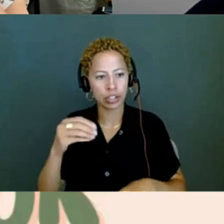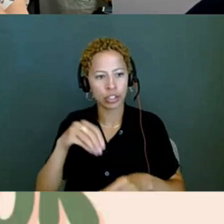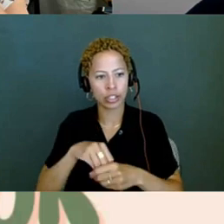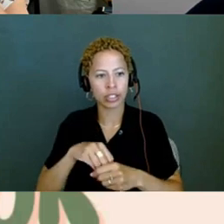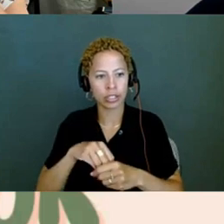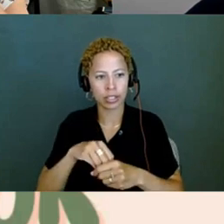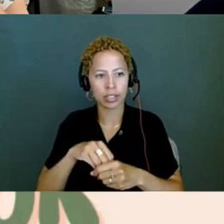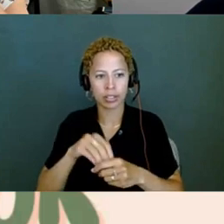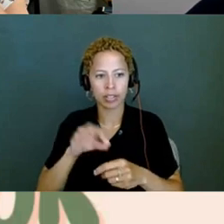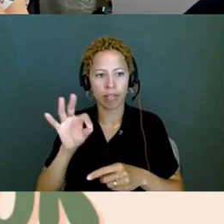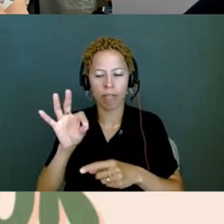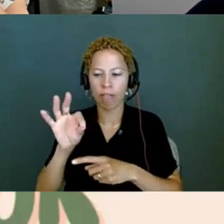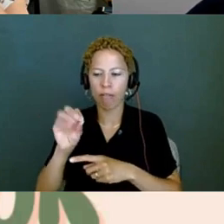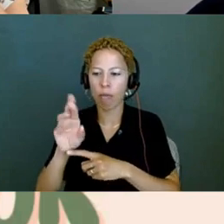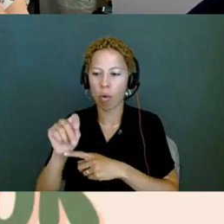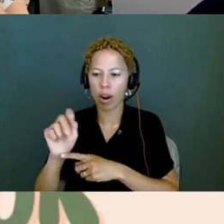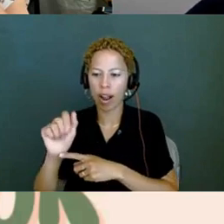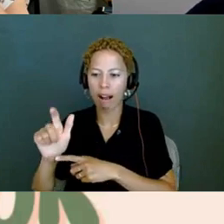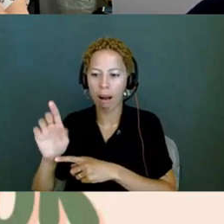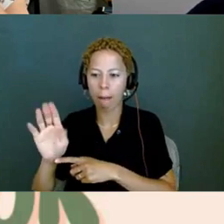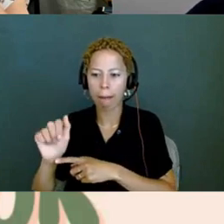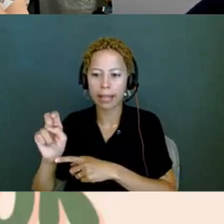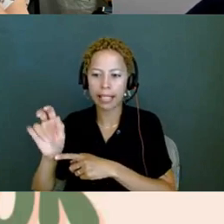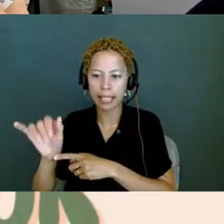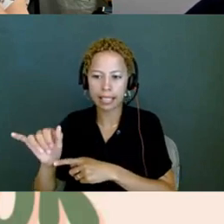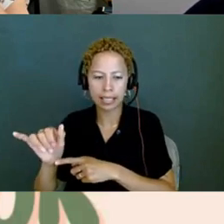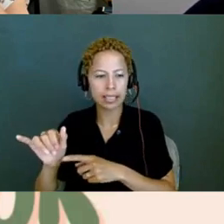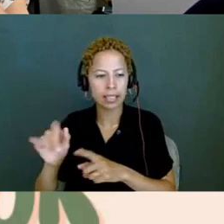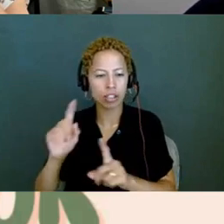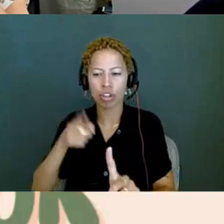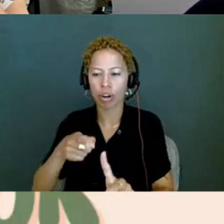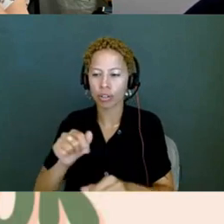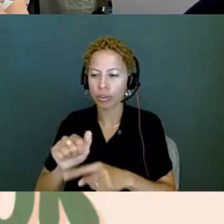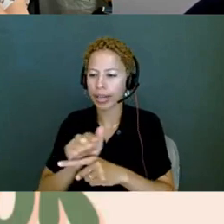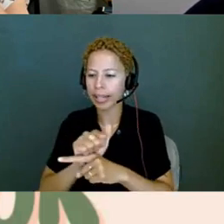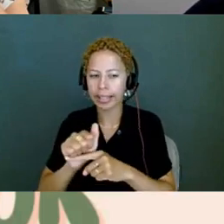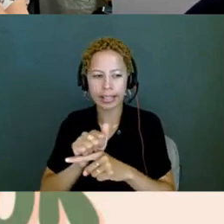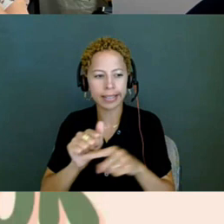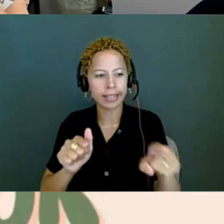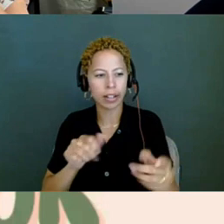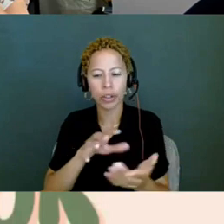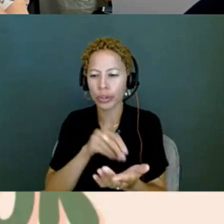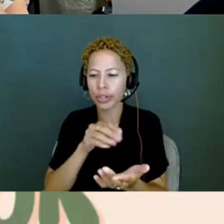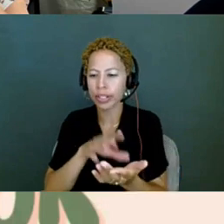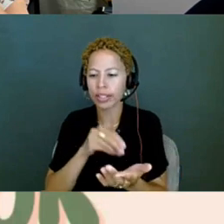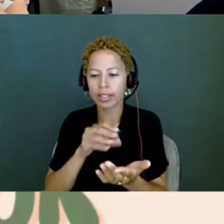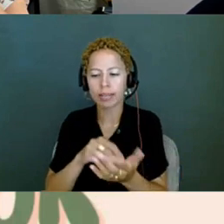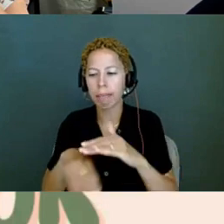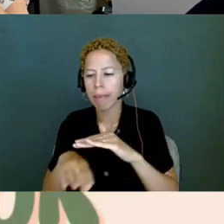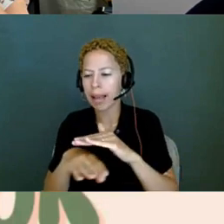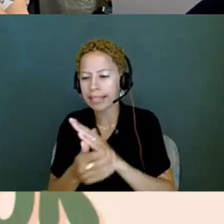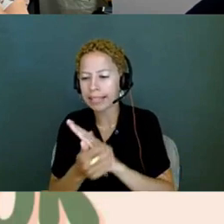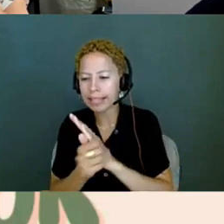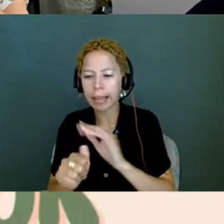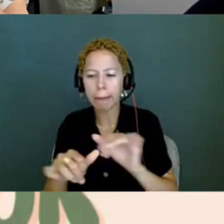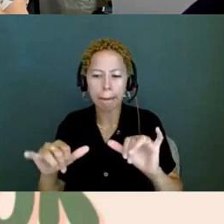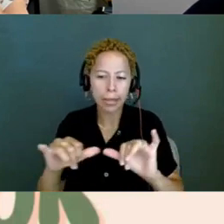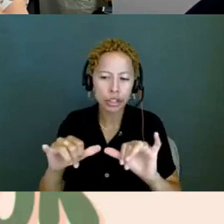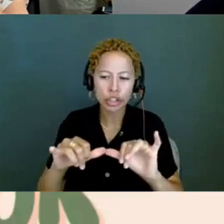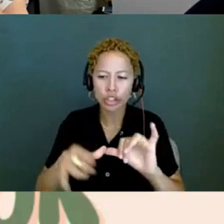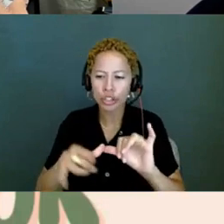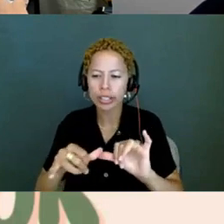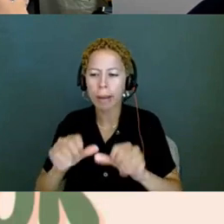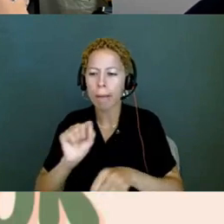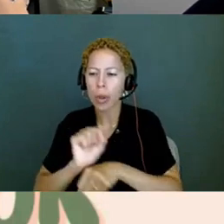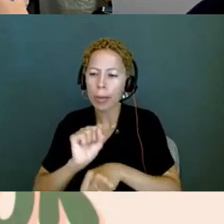plumbing assistant targeted training going on where they were learning some literacy basic skills, measurement,